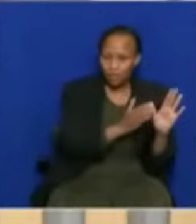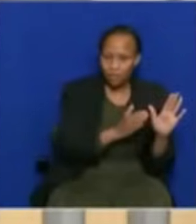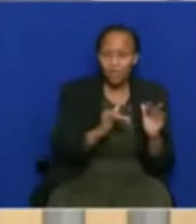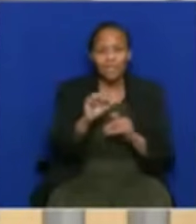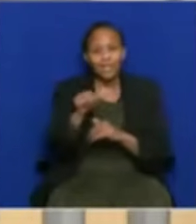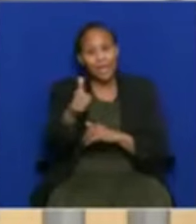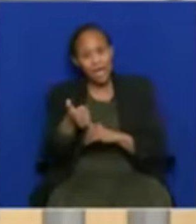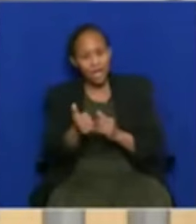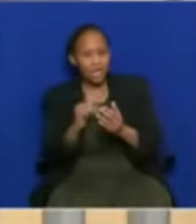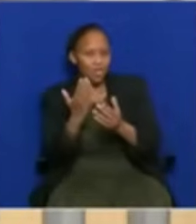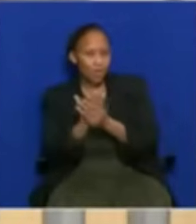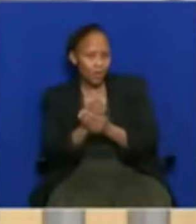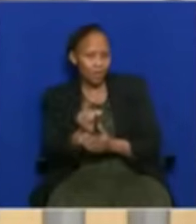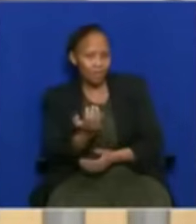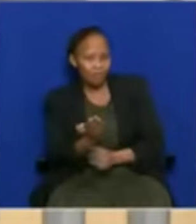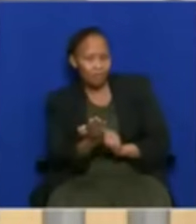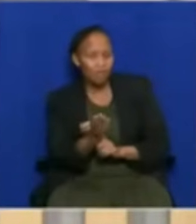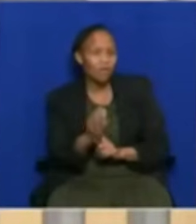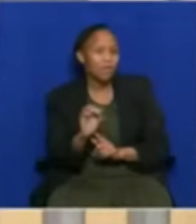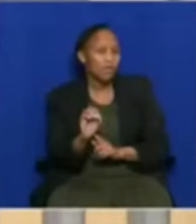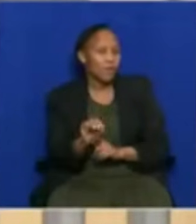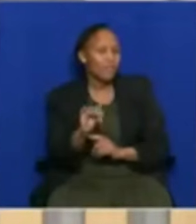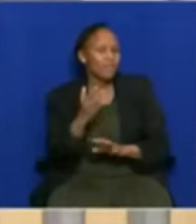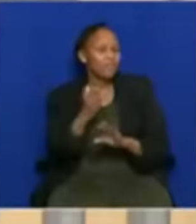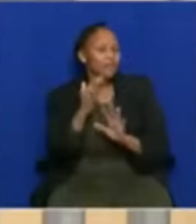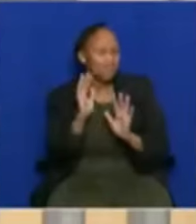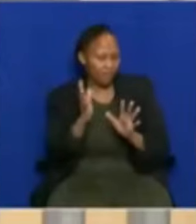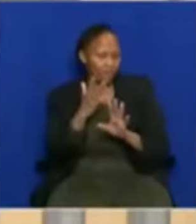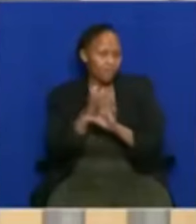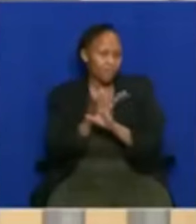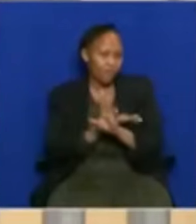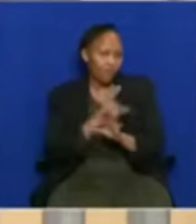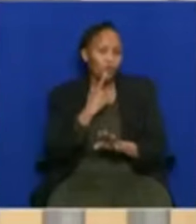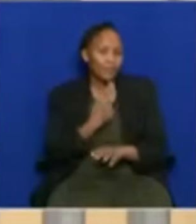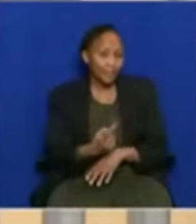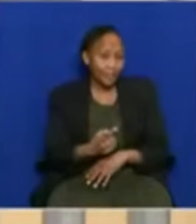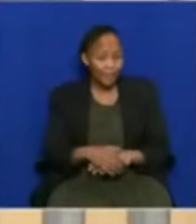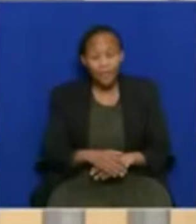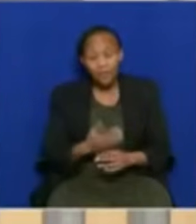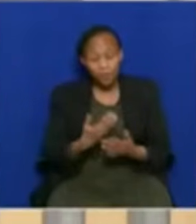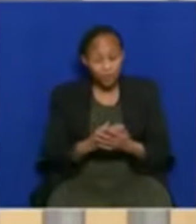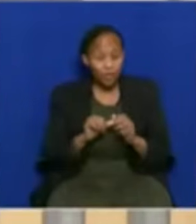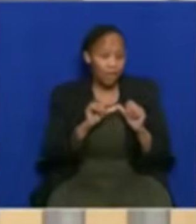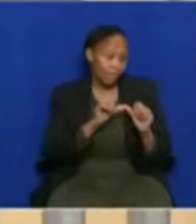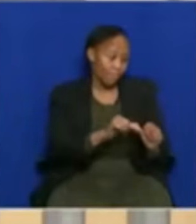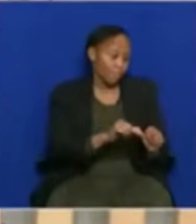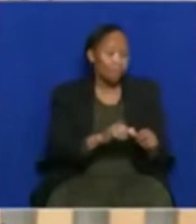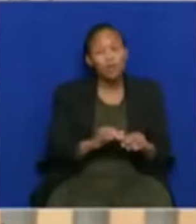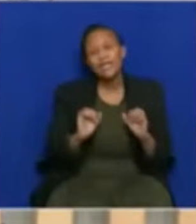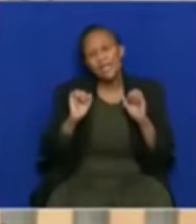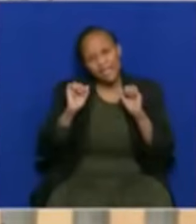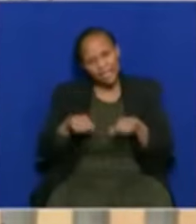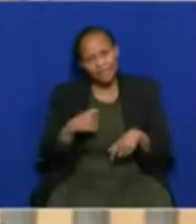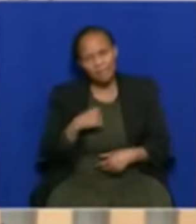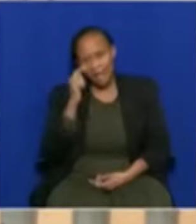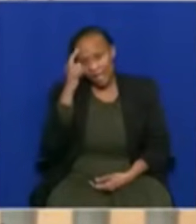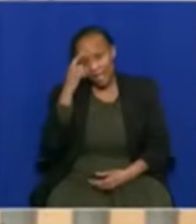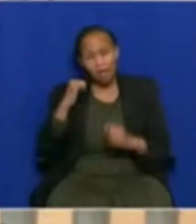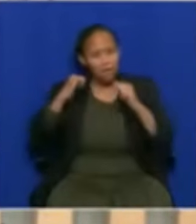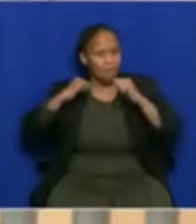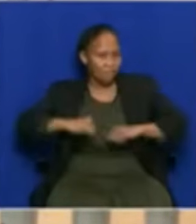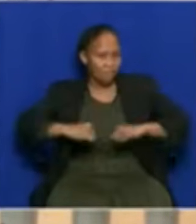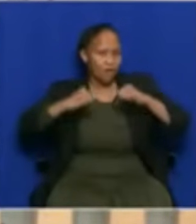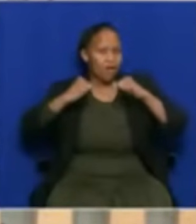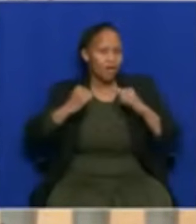from there, which I said earlier. Continue. No, I think we agree we with agree. each other, but I think that